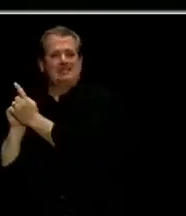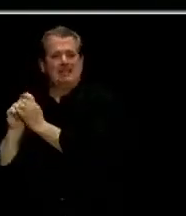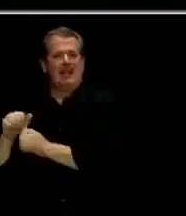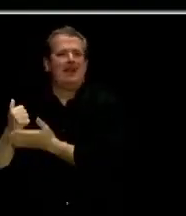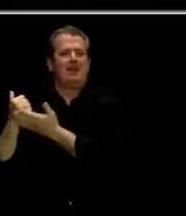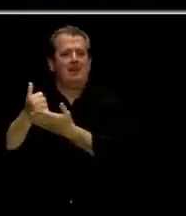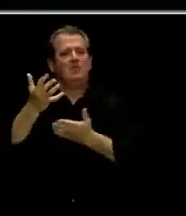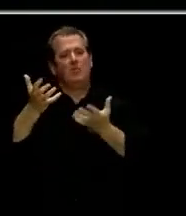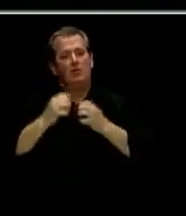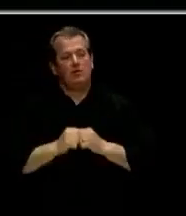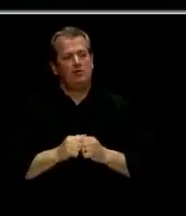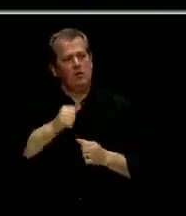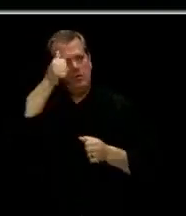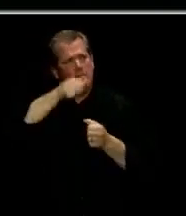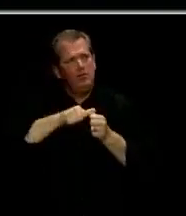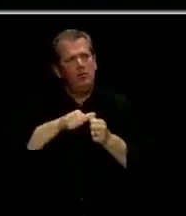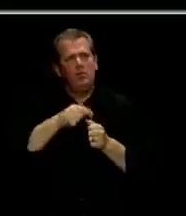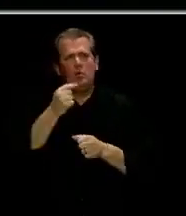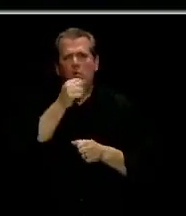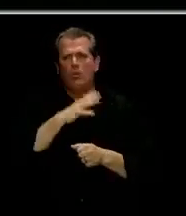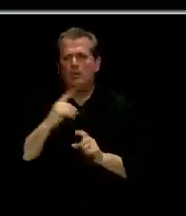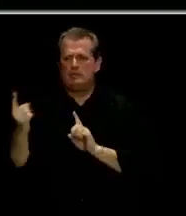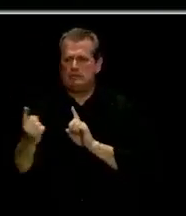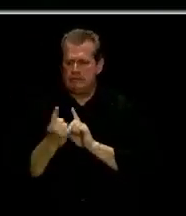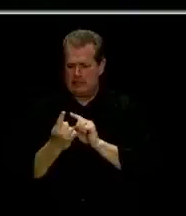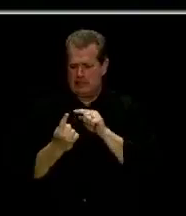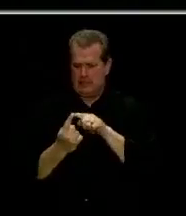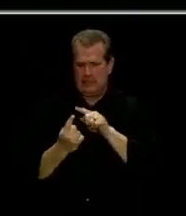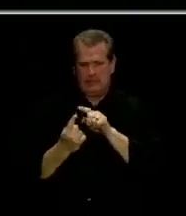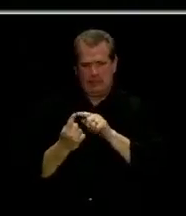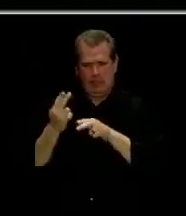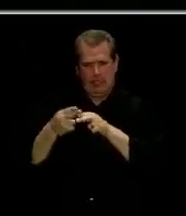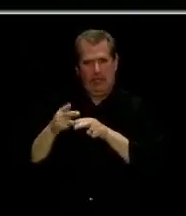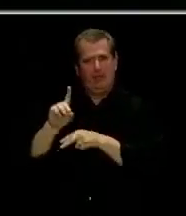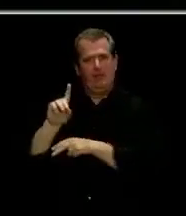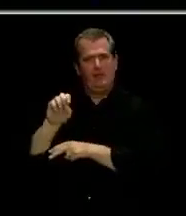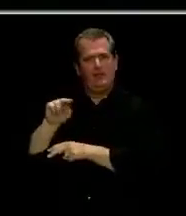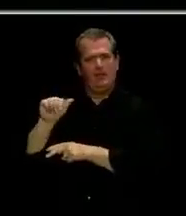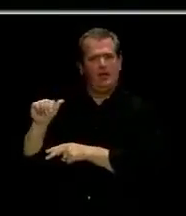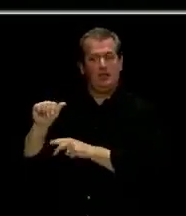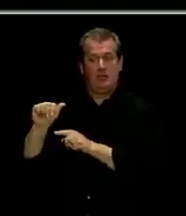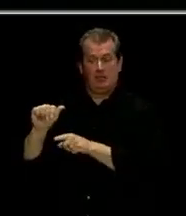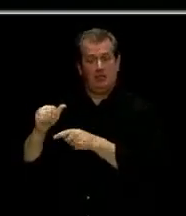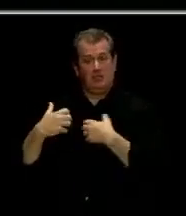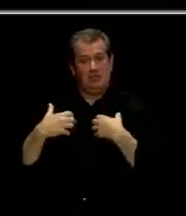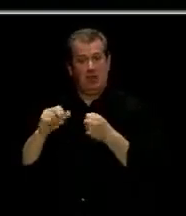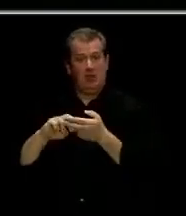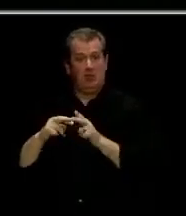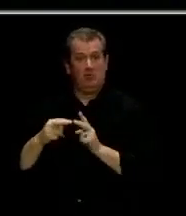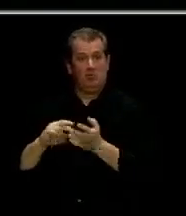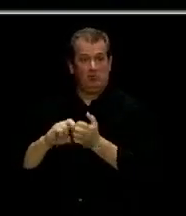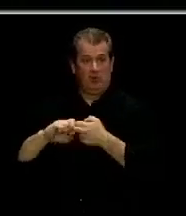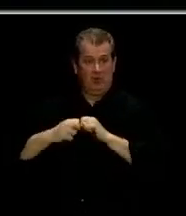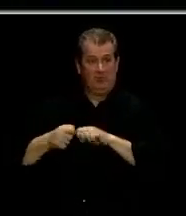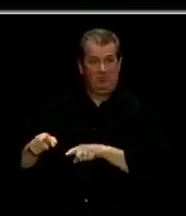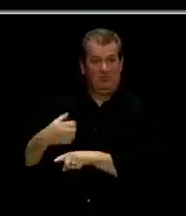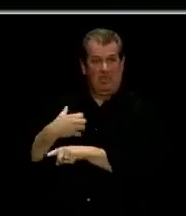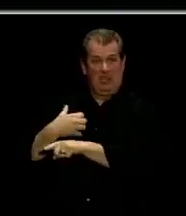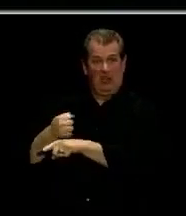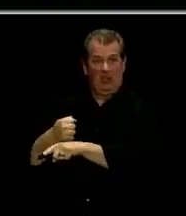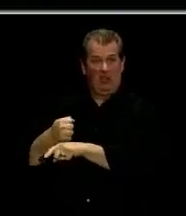bit earlier. I think her name's Donna, and she has some health challenges that she's dealing